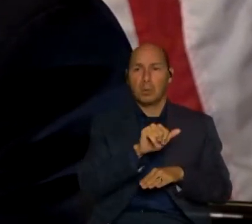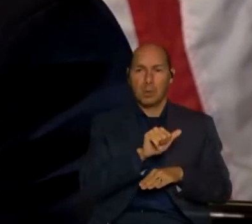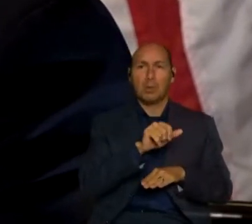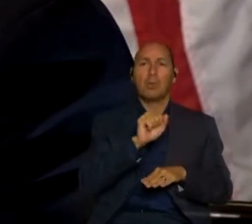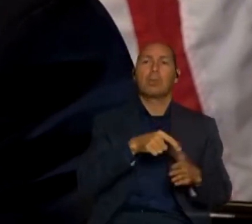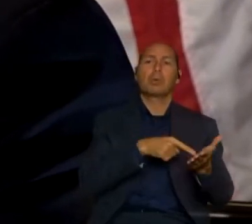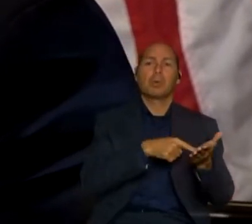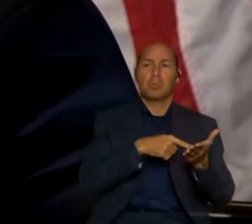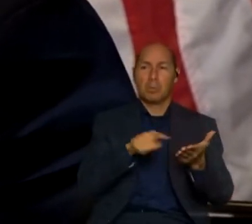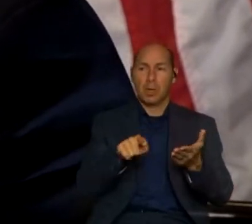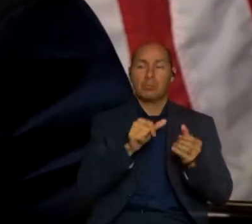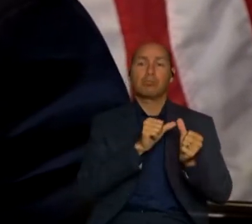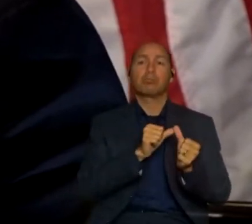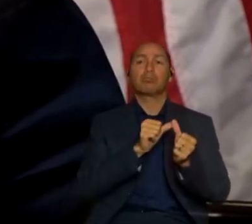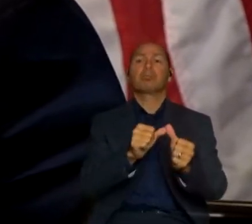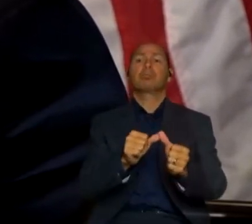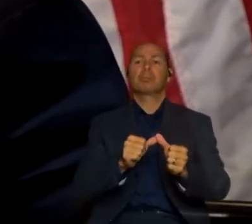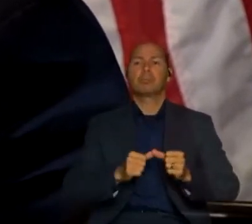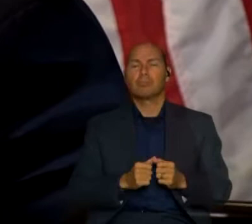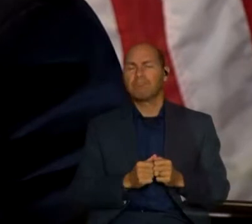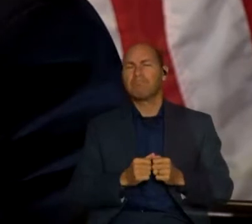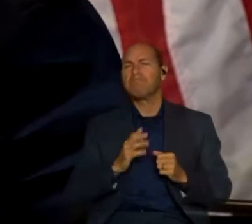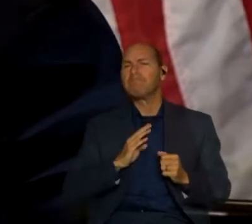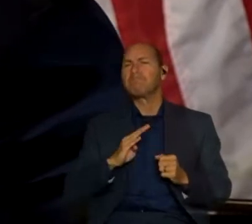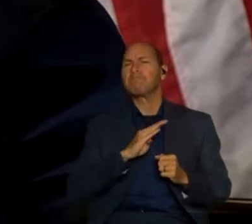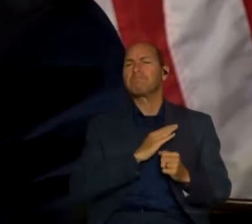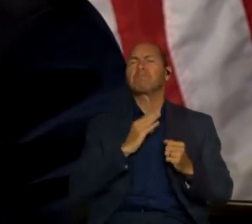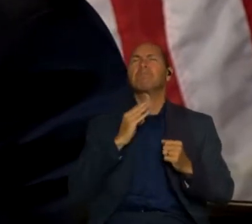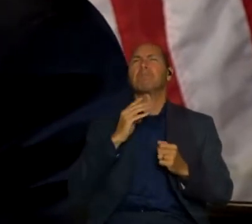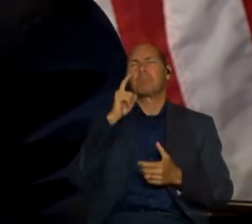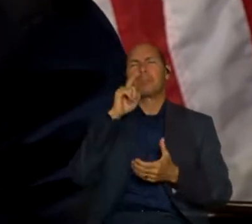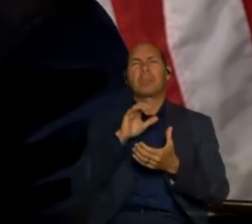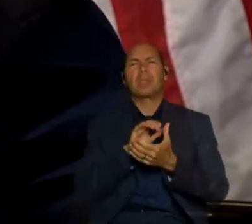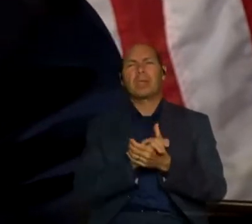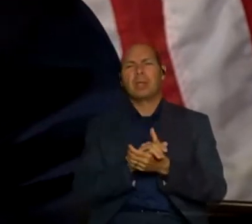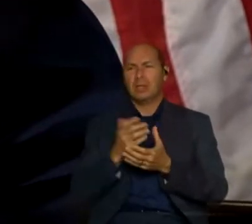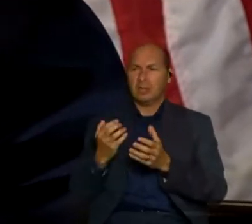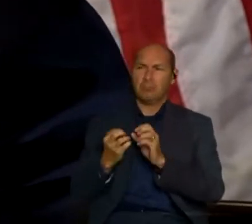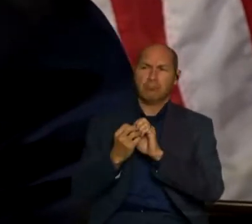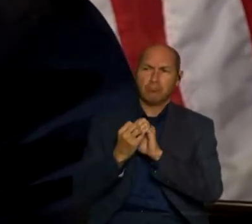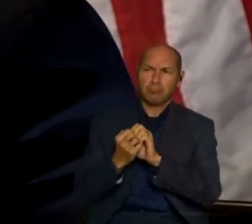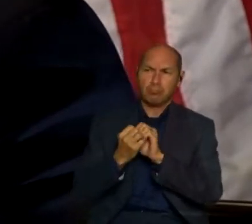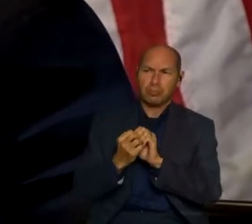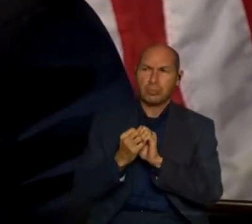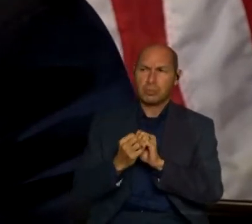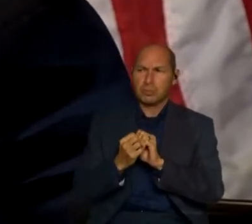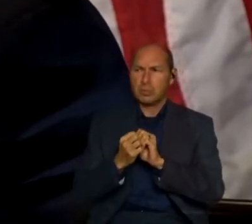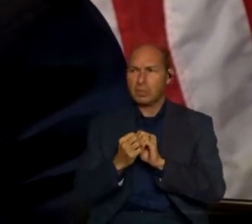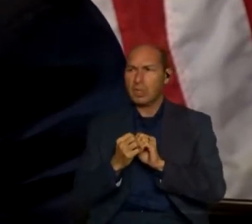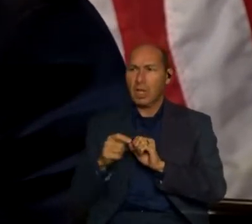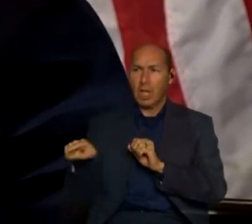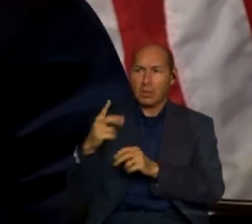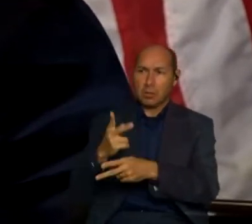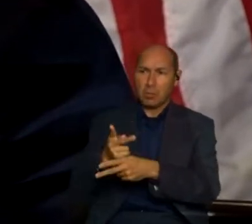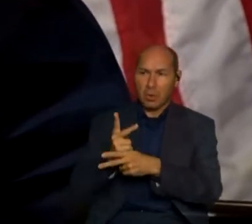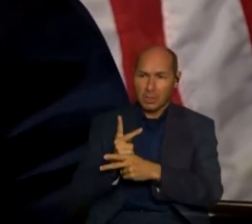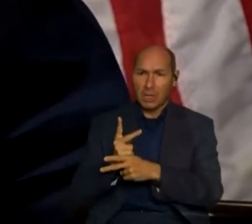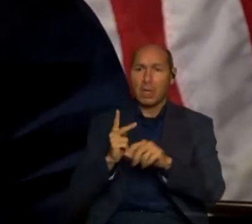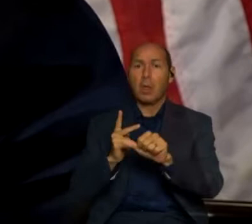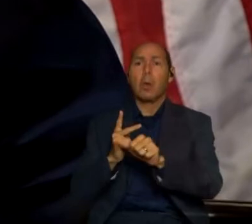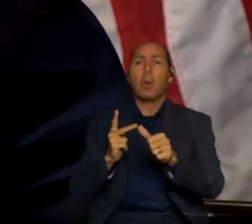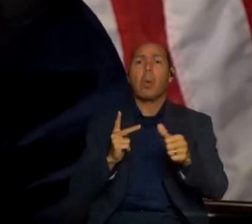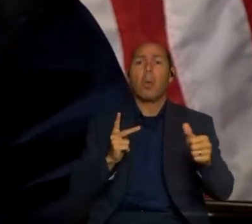sustainable. The Oversight Board believes that negotiations with all parties, not just with bondholders, but with